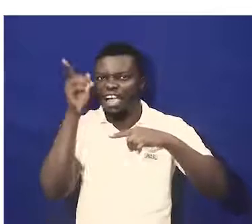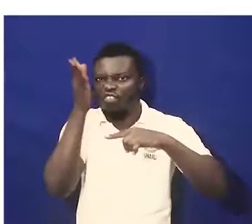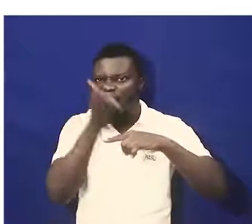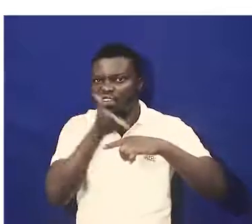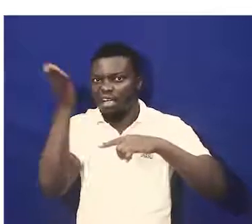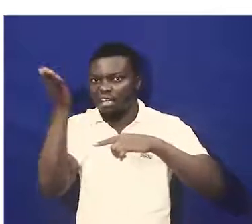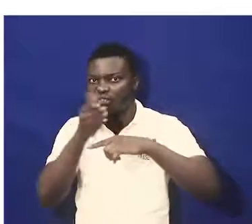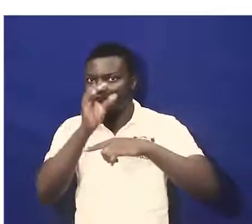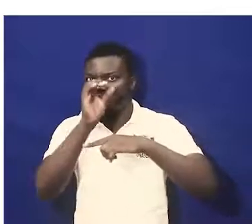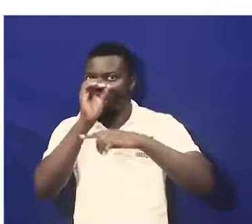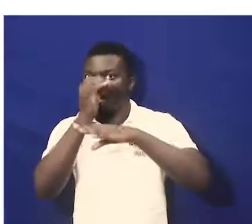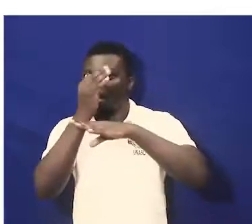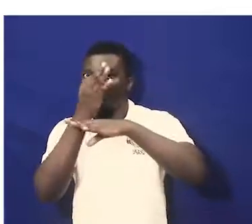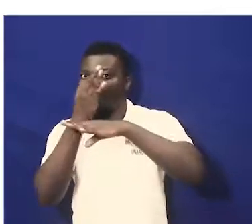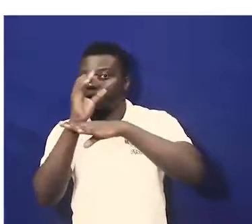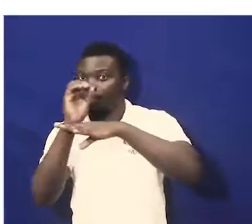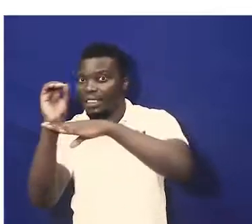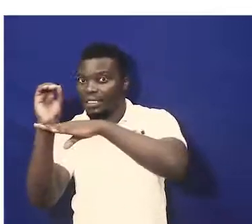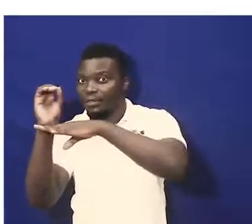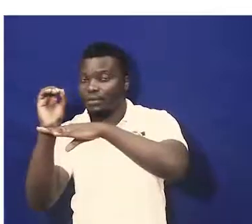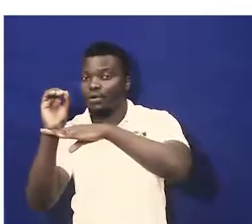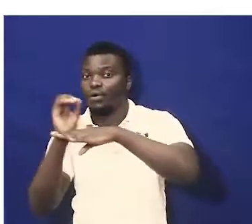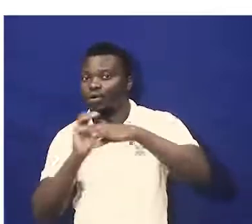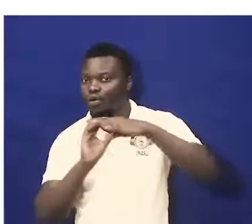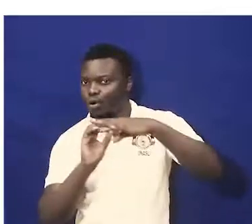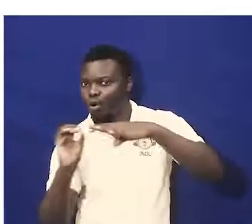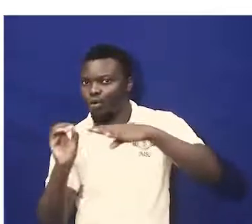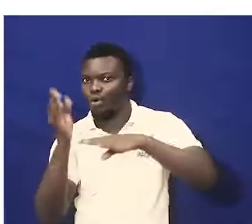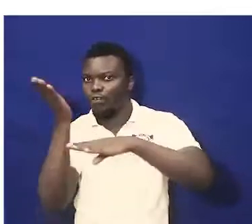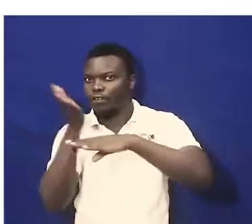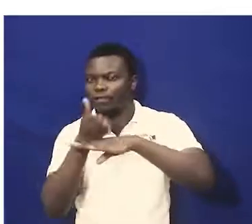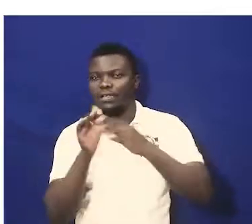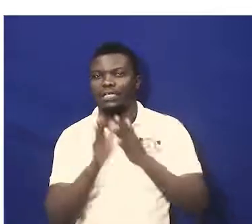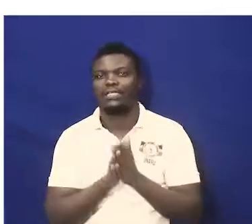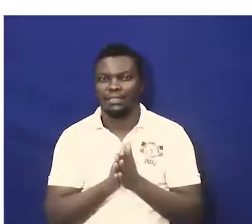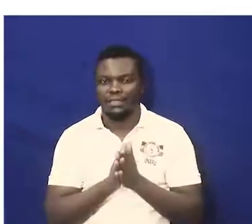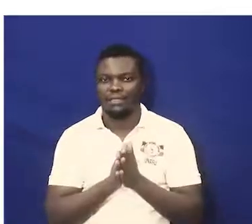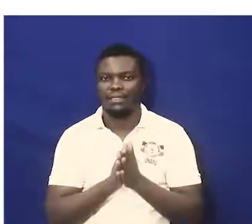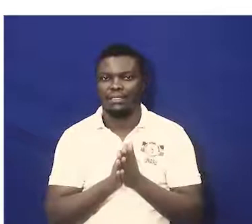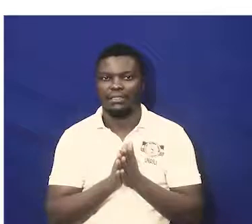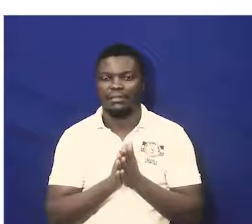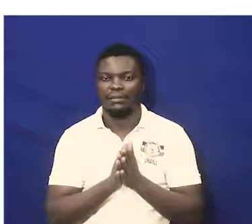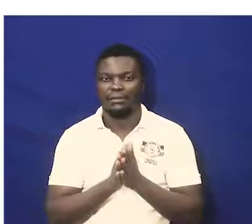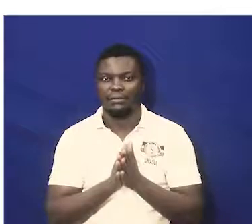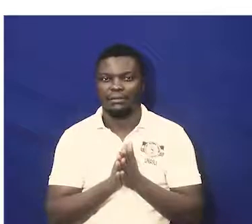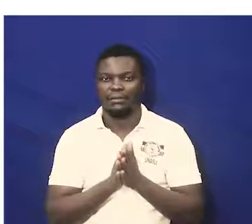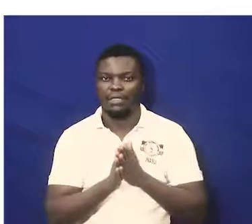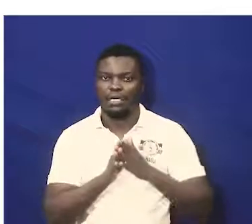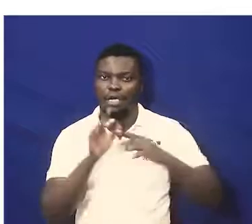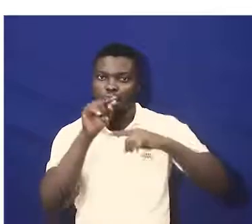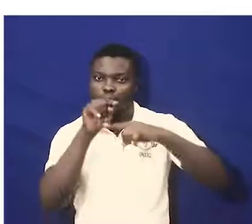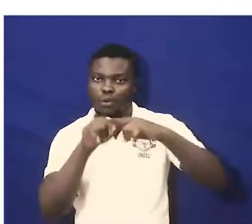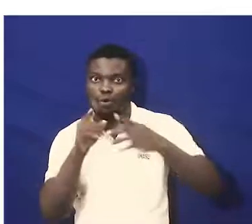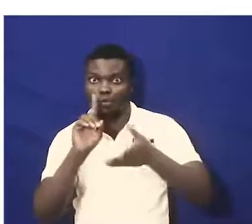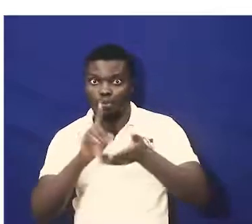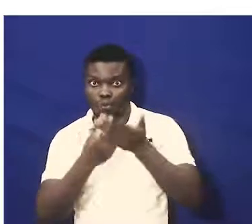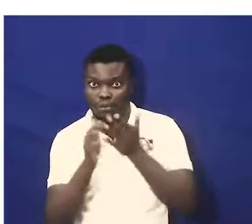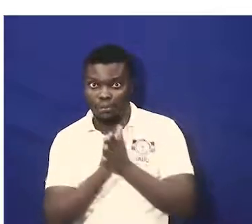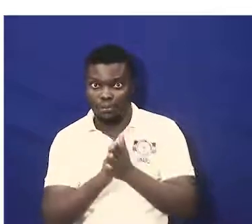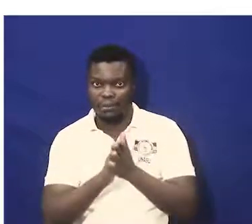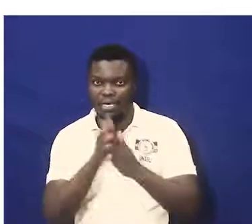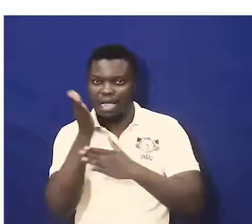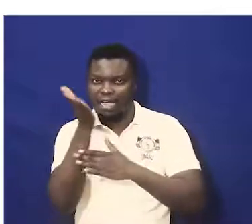by 10,000 in the numerator and 10,000 in the denominator. And when you